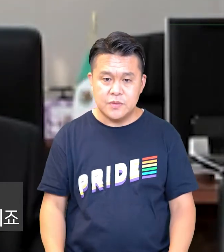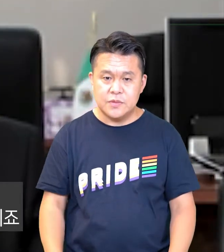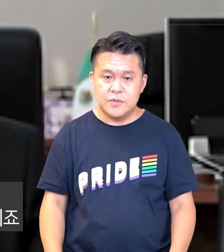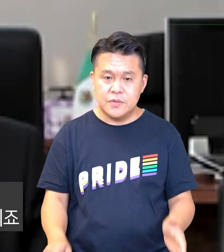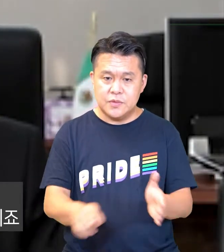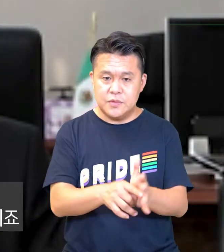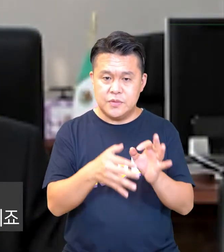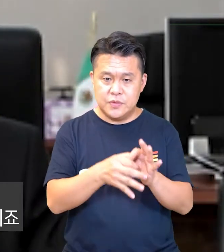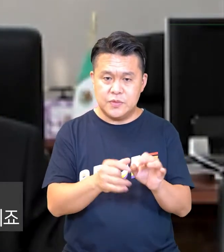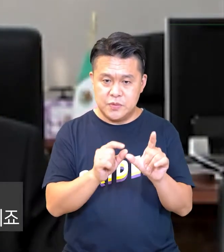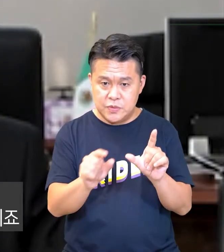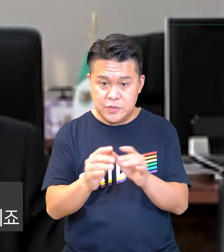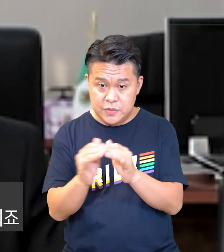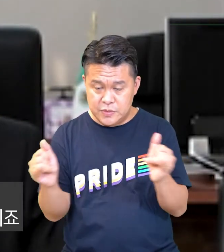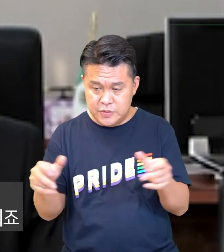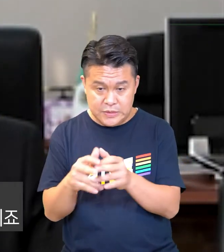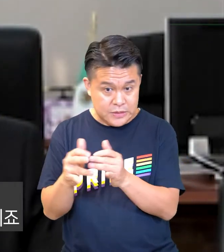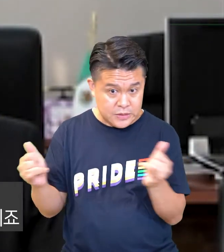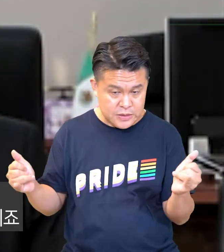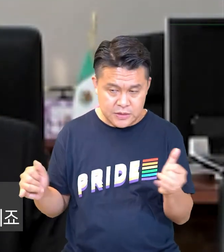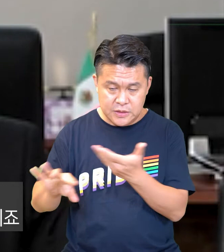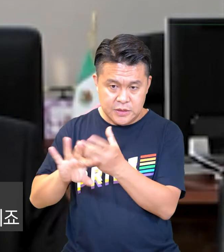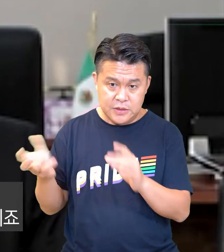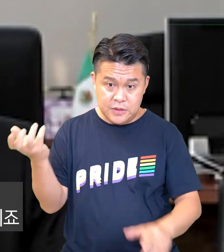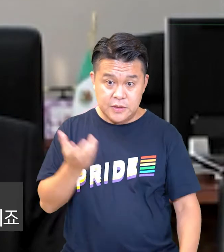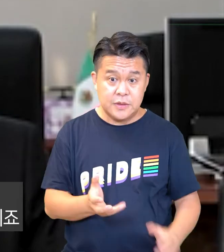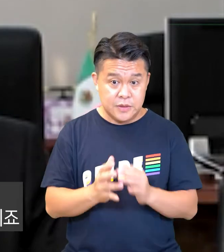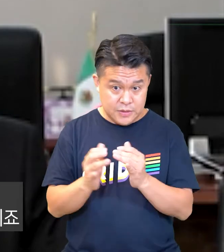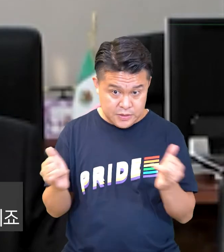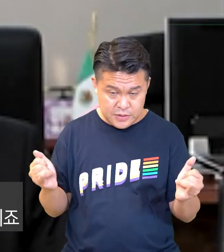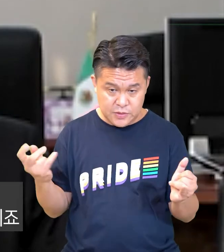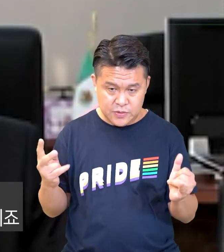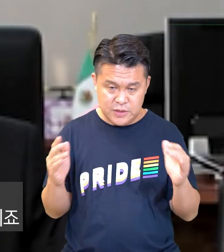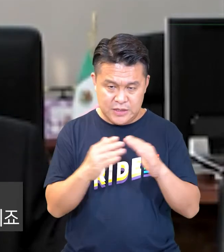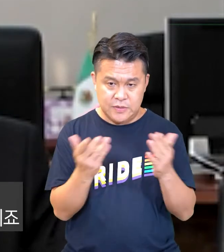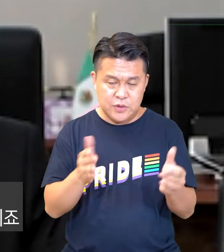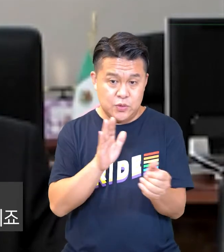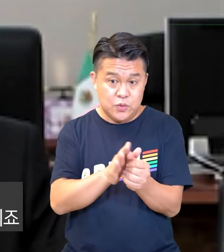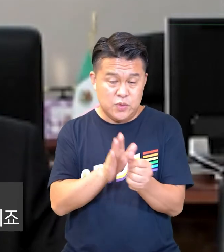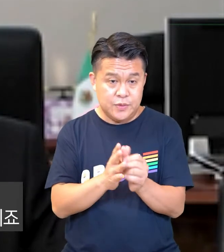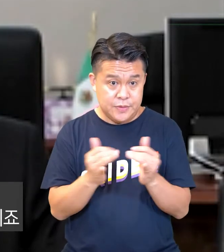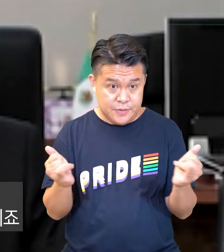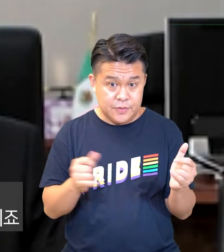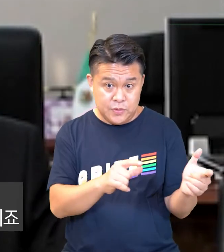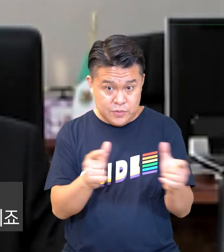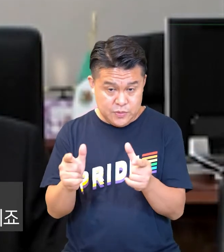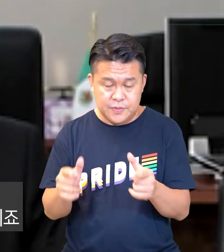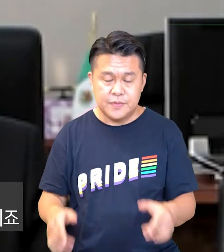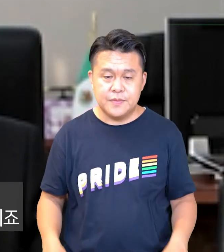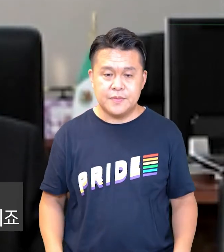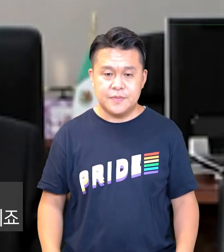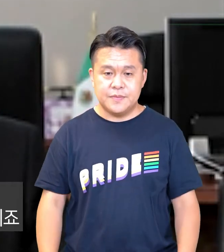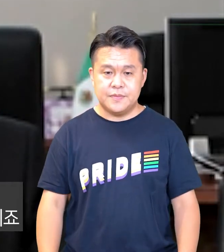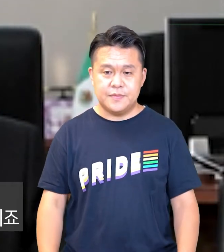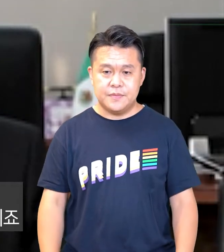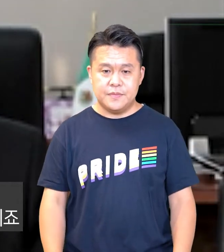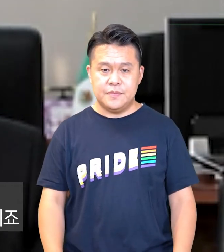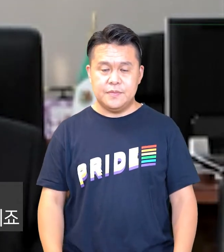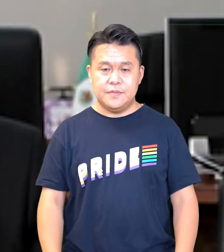religious minorities, people with disabilities, immigrants, and domestic